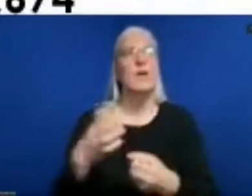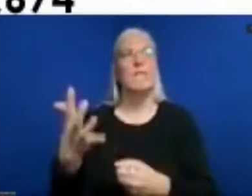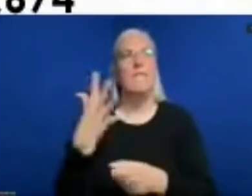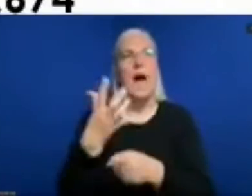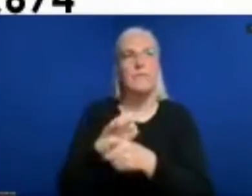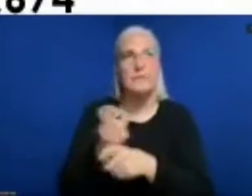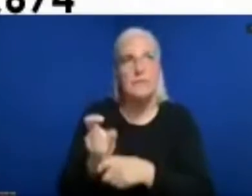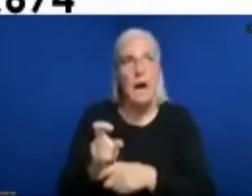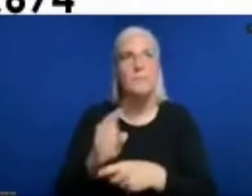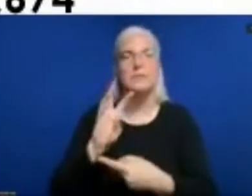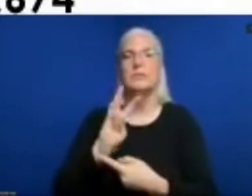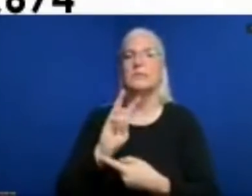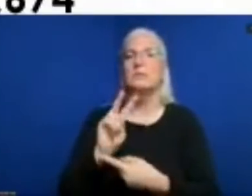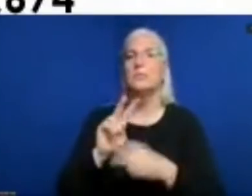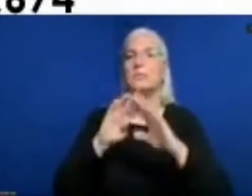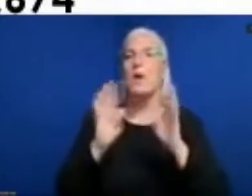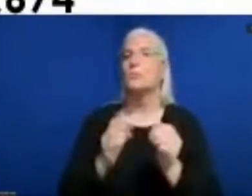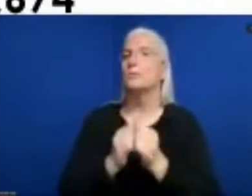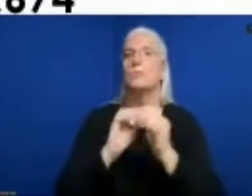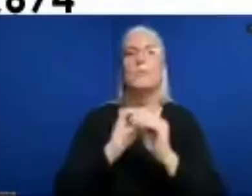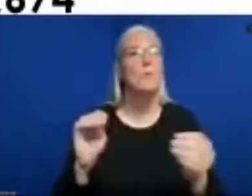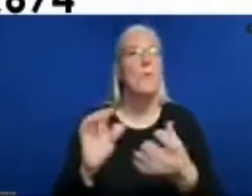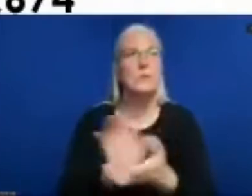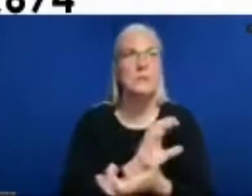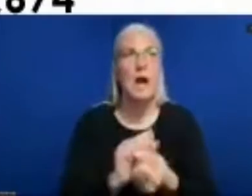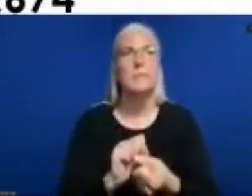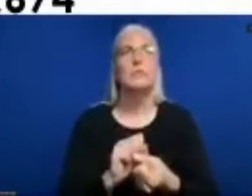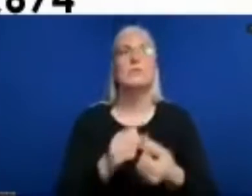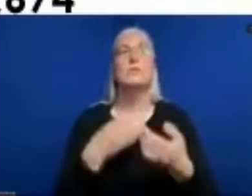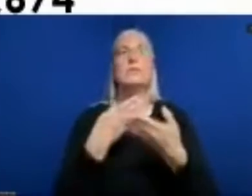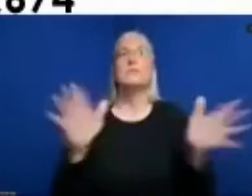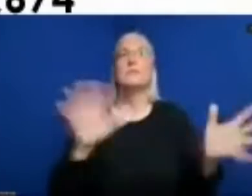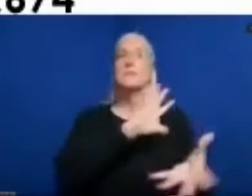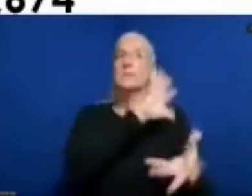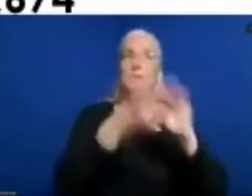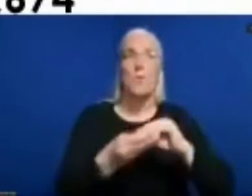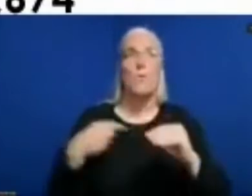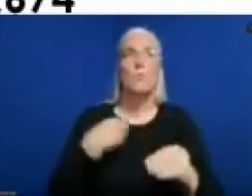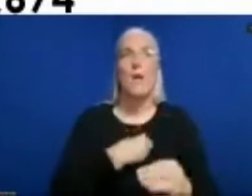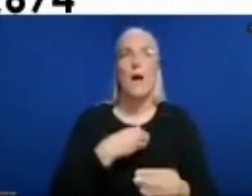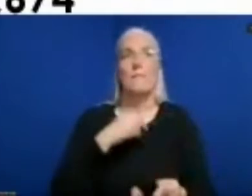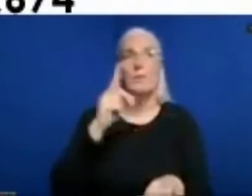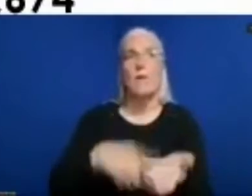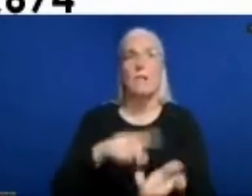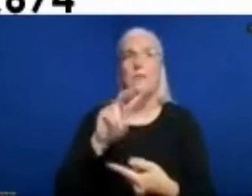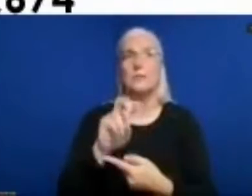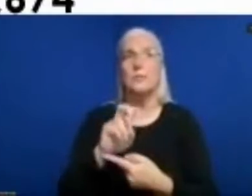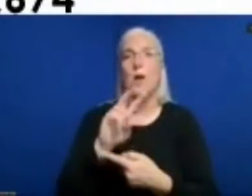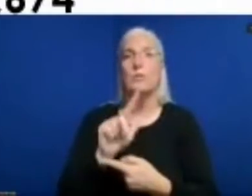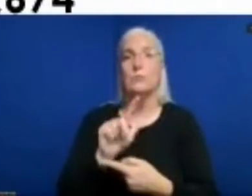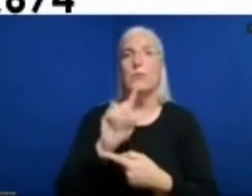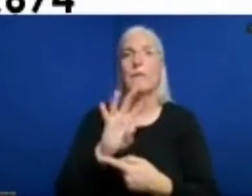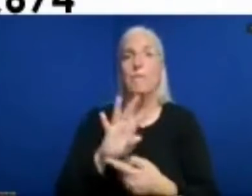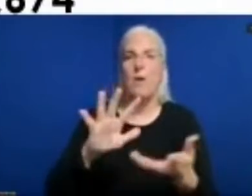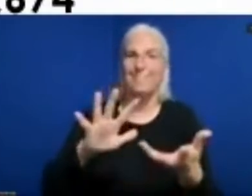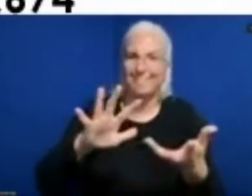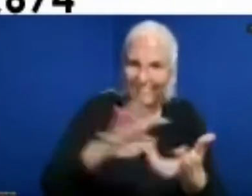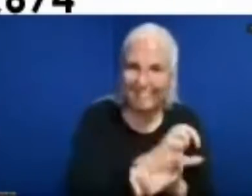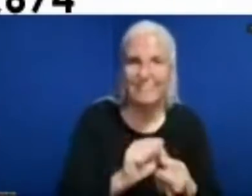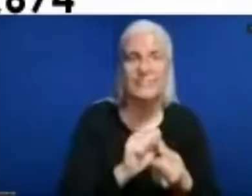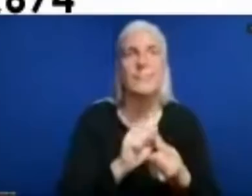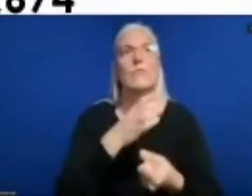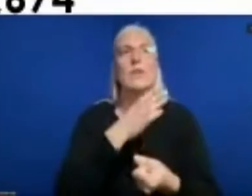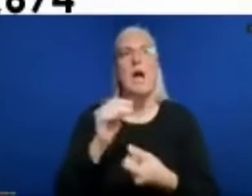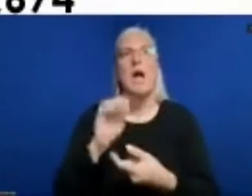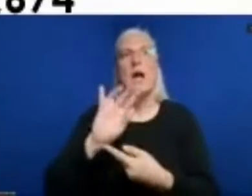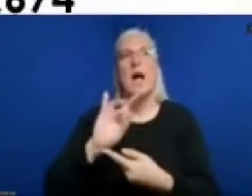1,224 structures have been destroyed, 87 have been damaged, and once again, I'm happy to report that 1,674 have shown no